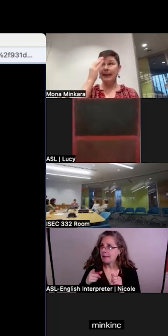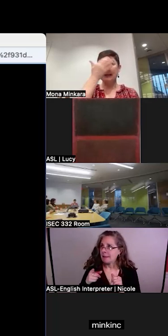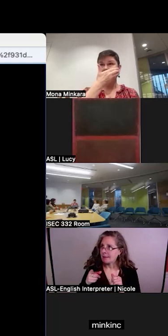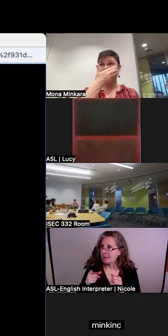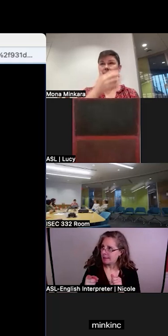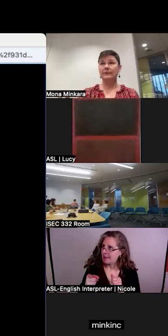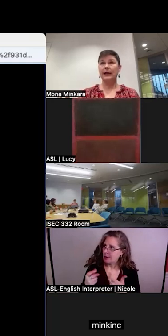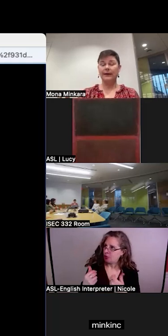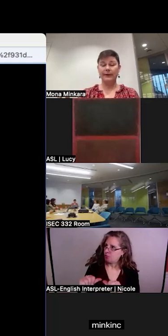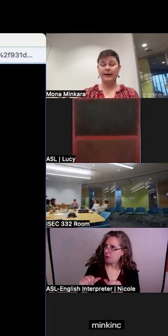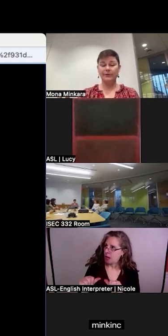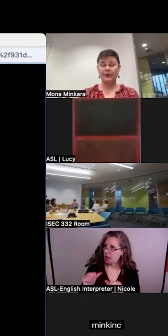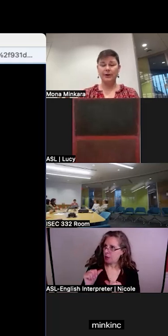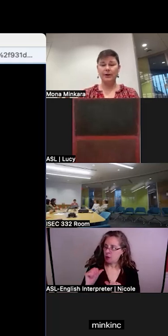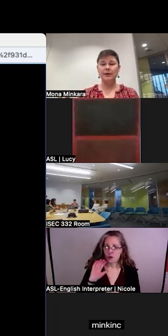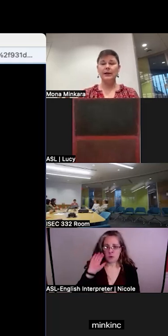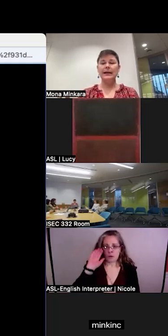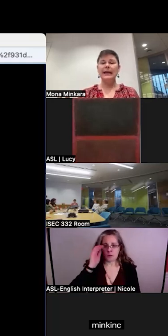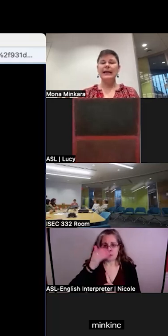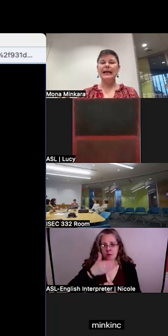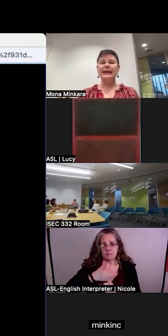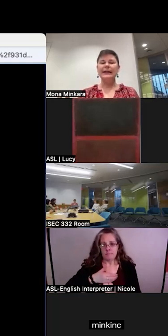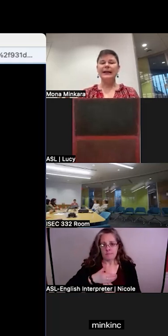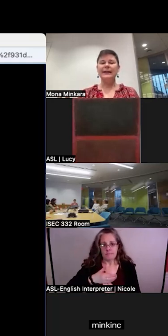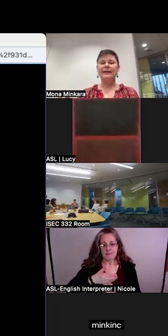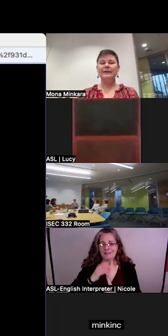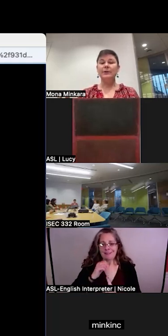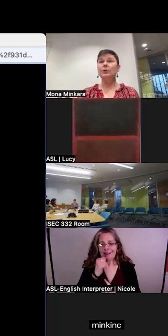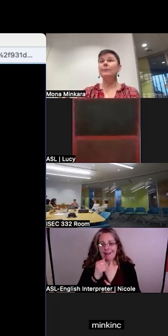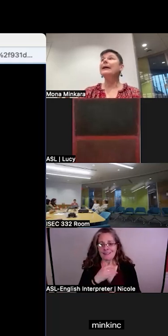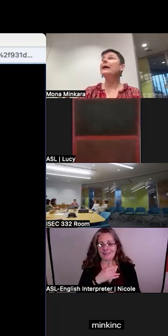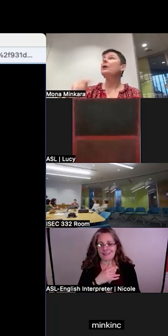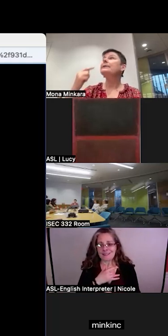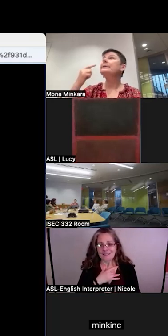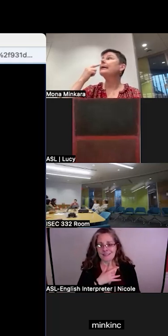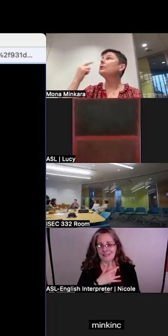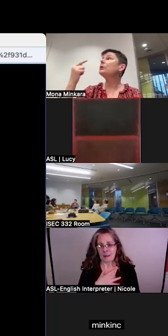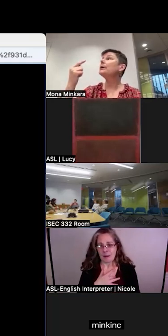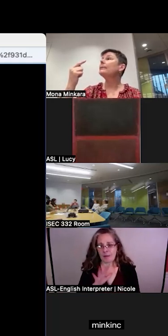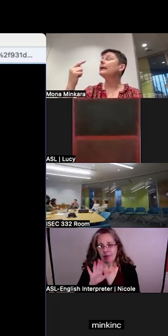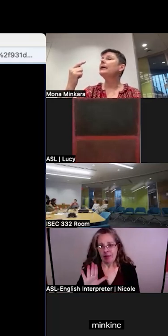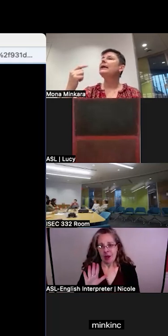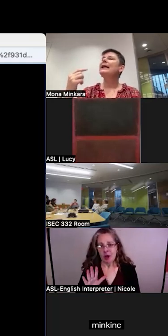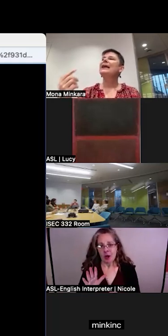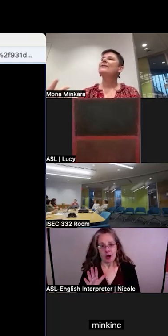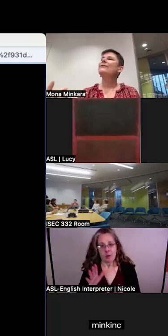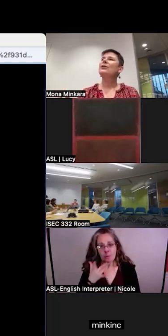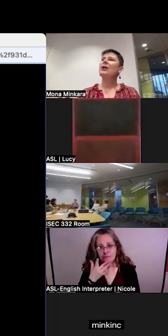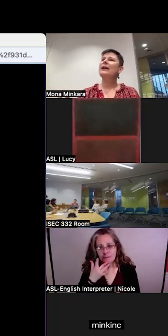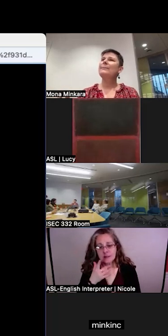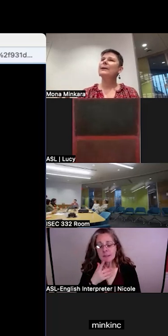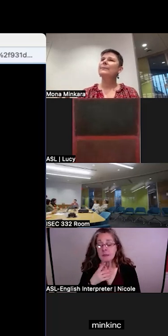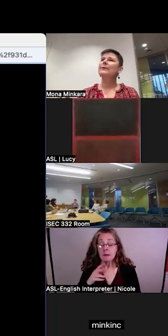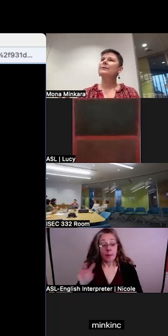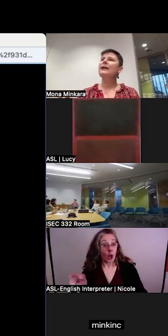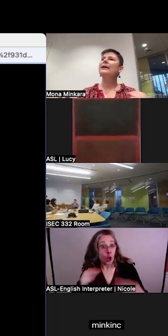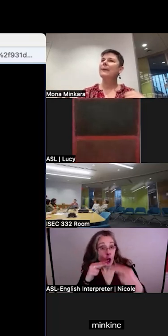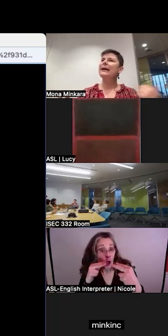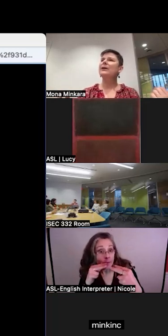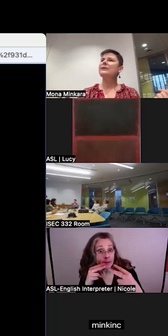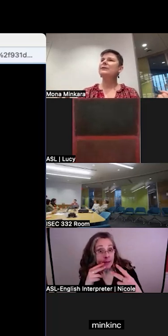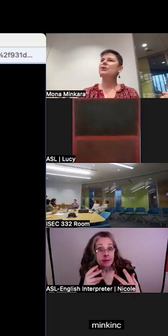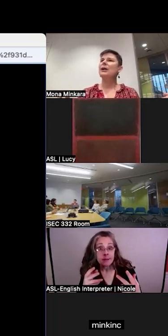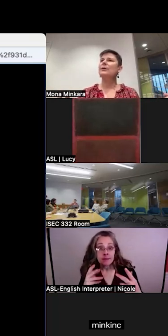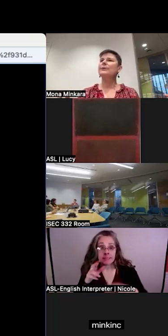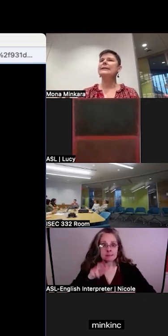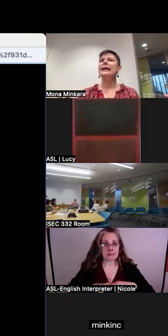So that means masking how they actually are. And then, make eye contact, look at me. And for a lot of people, like